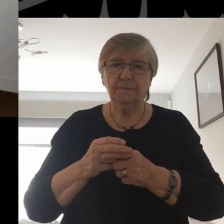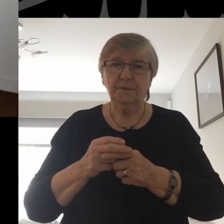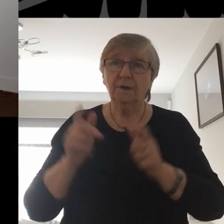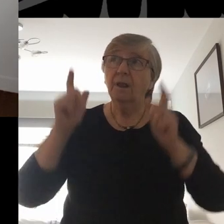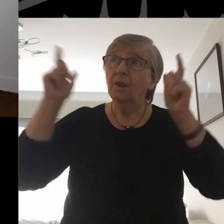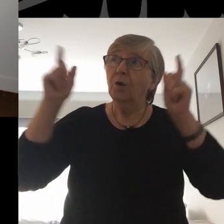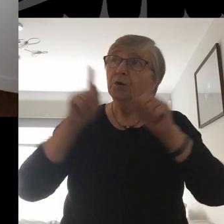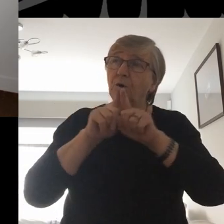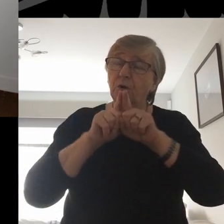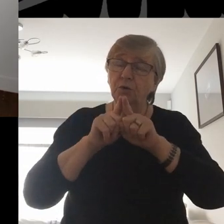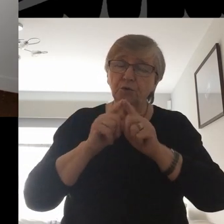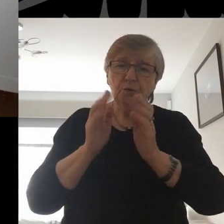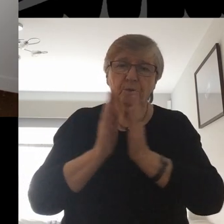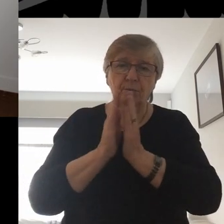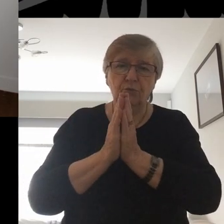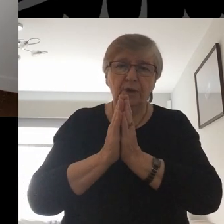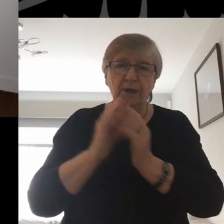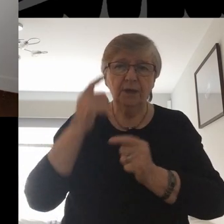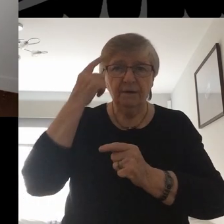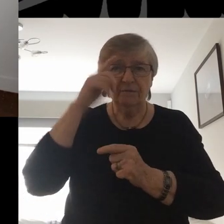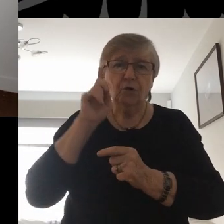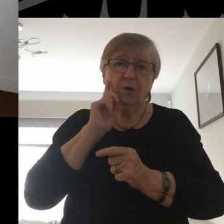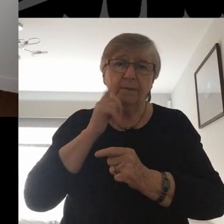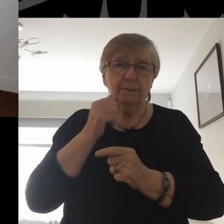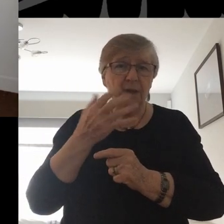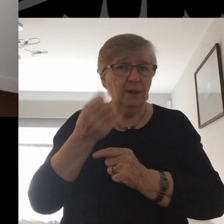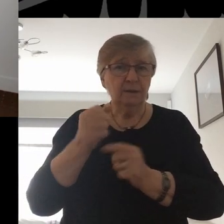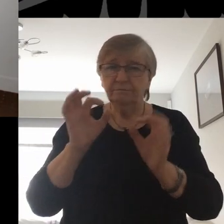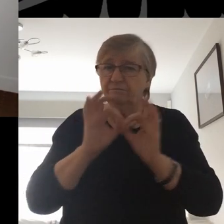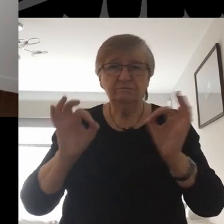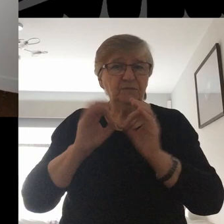Lord, also I pray for those who have no faith,